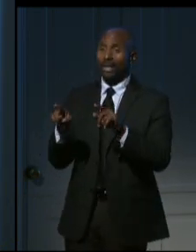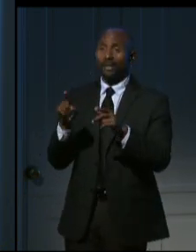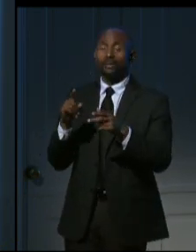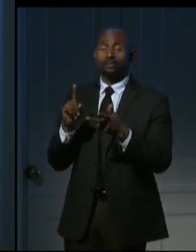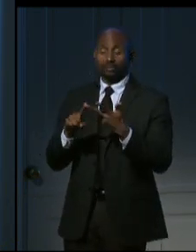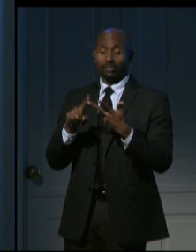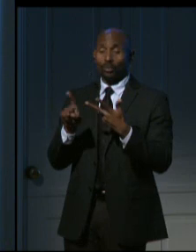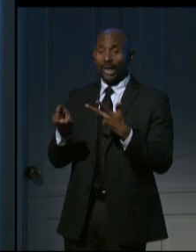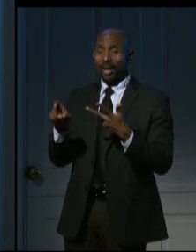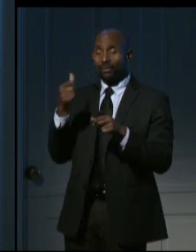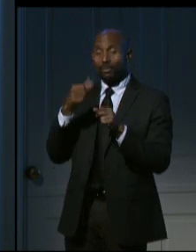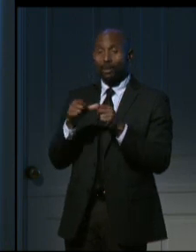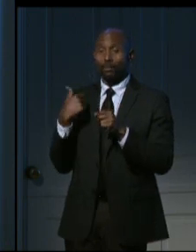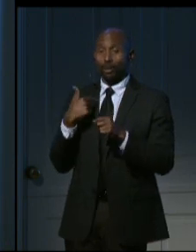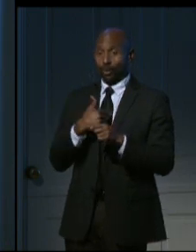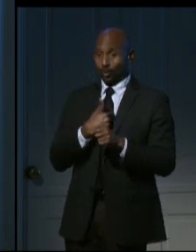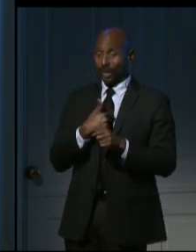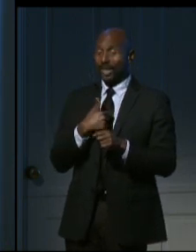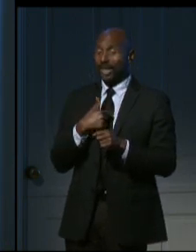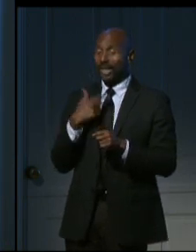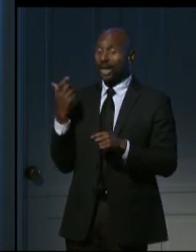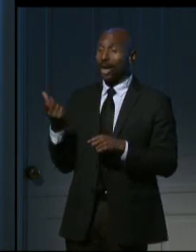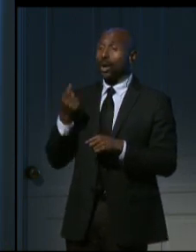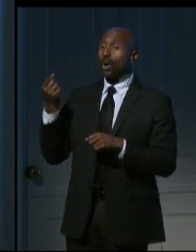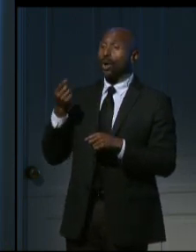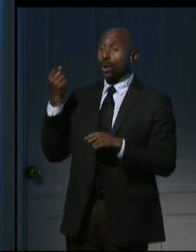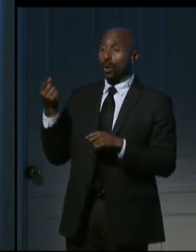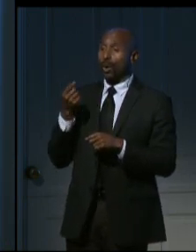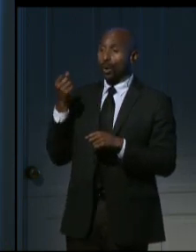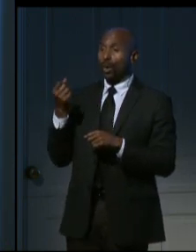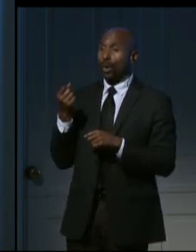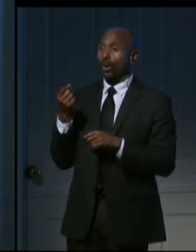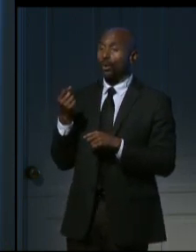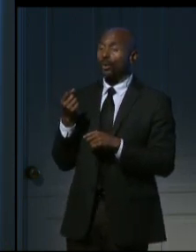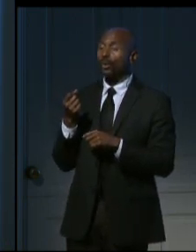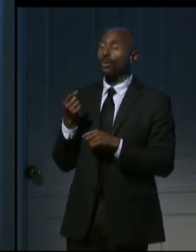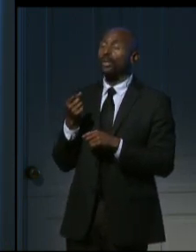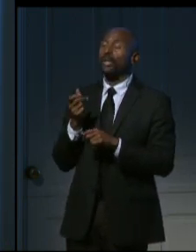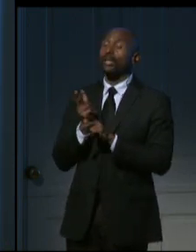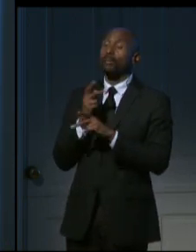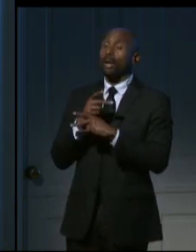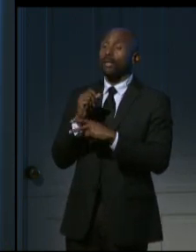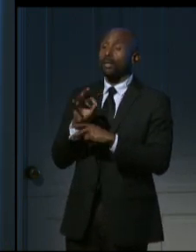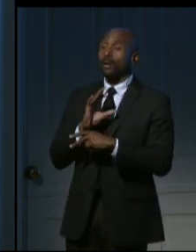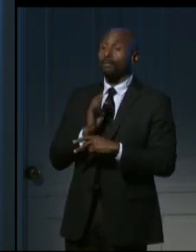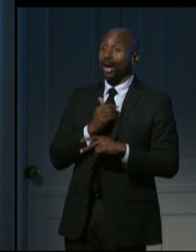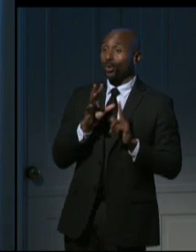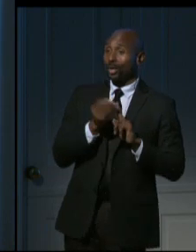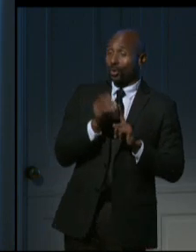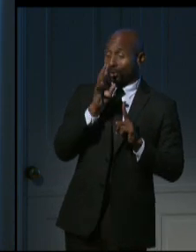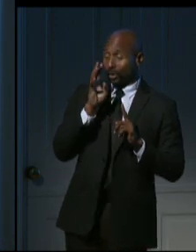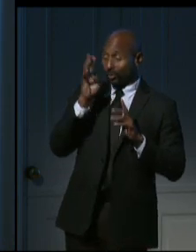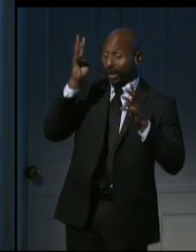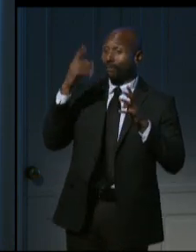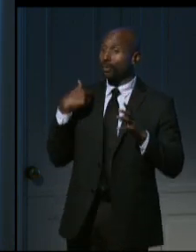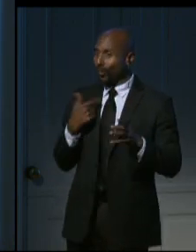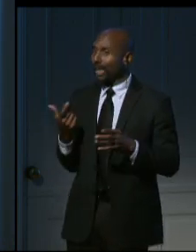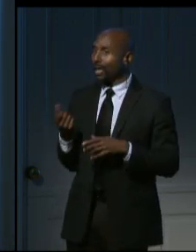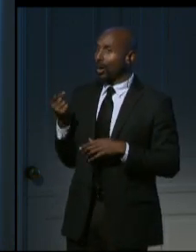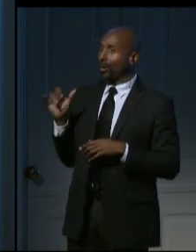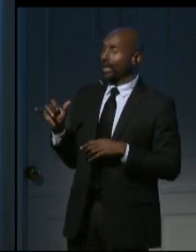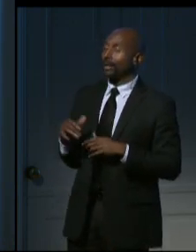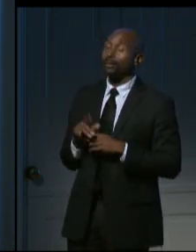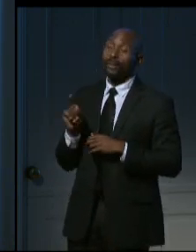products of our culture's creativity. And I think it's very important not only that we imbue that to